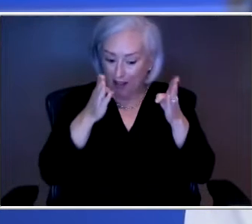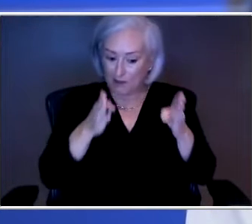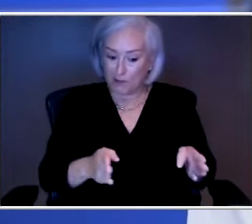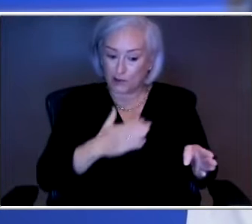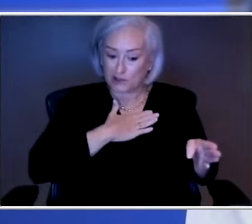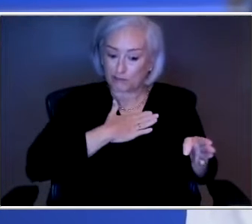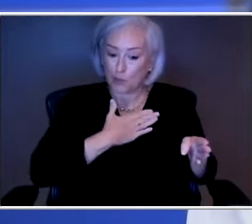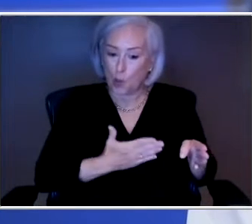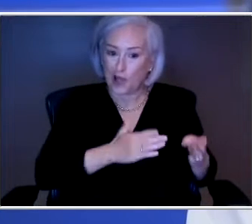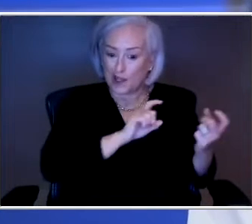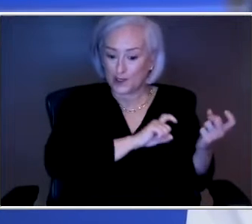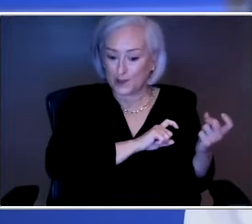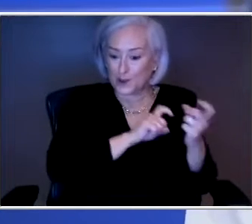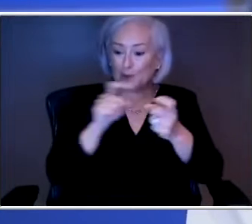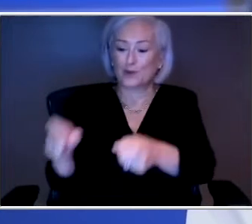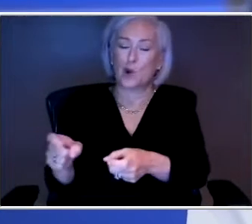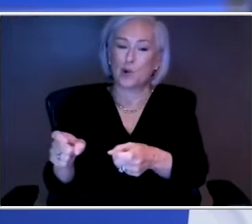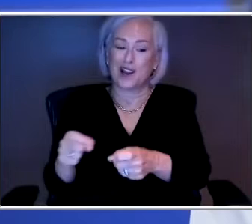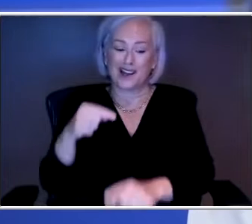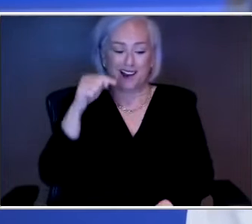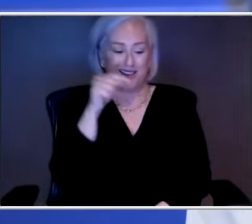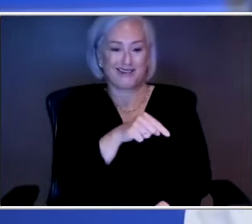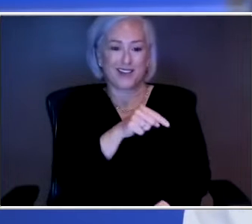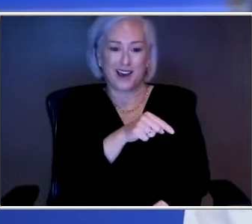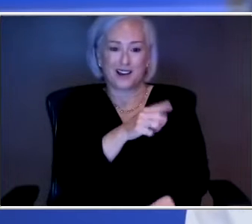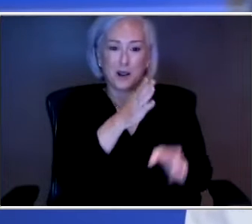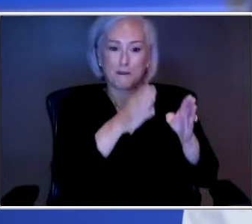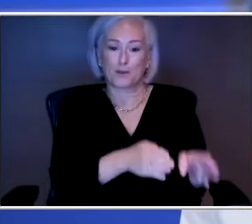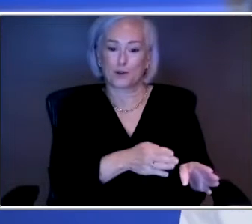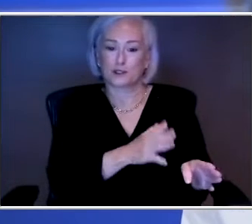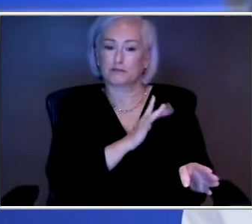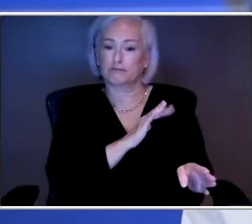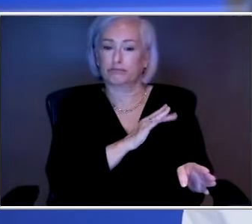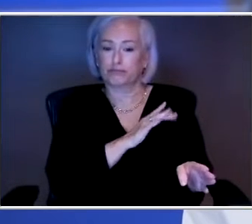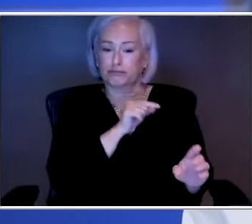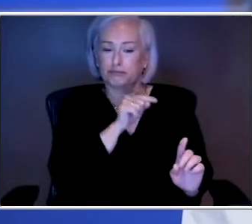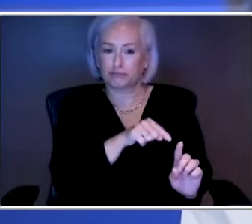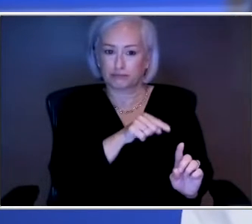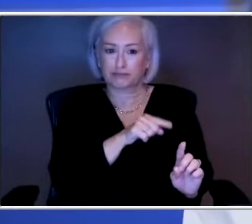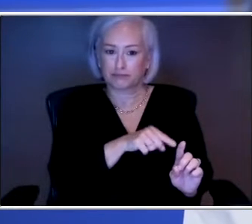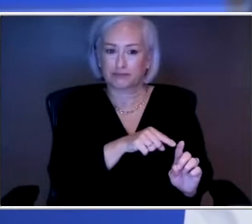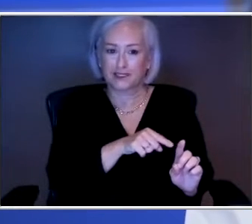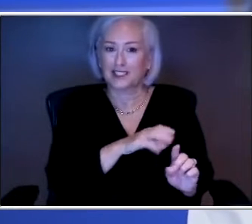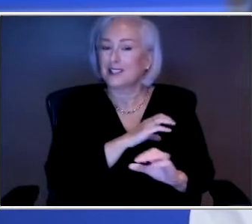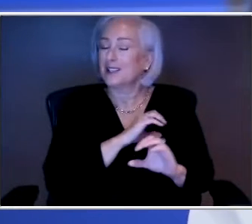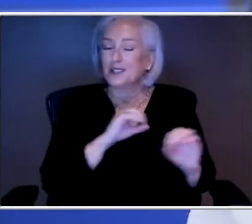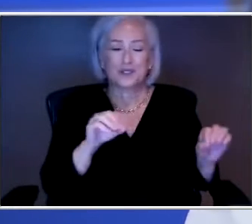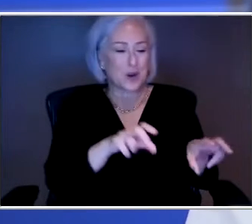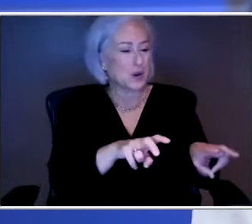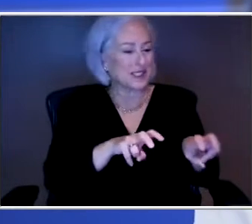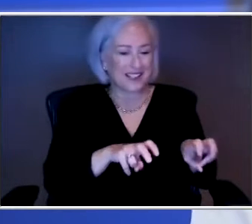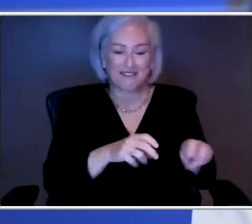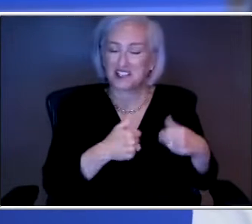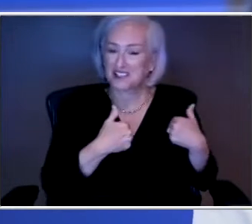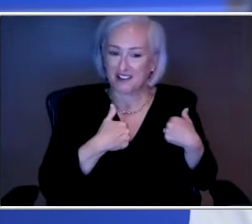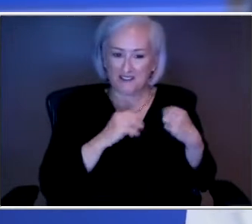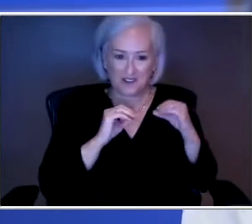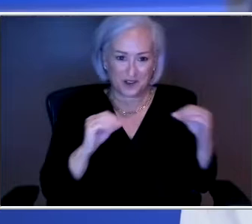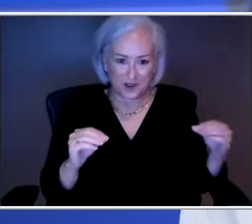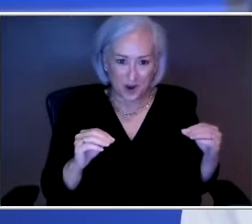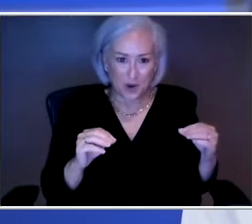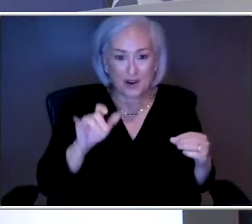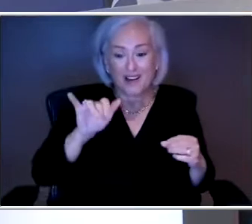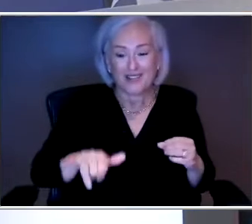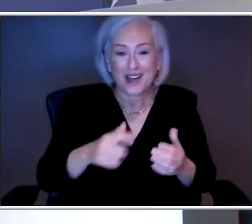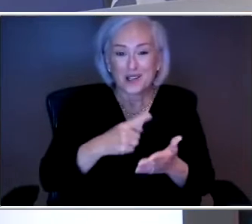go round. I mean, that selflessness of being a living donor, and also the selflessness of deceased donors as well. That's what makes people live longer. Well, yeah,